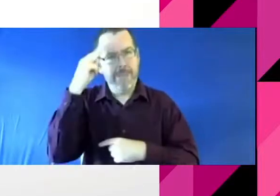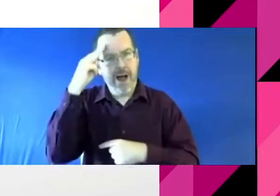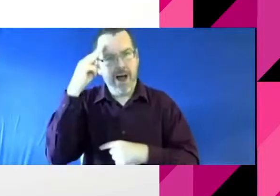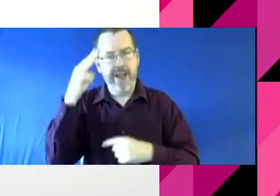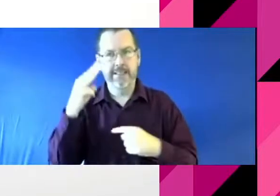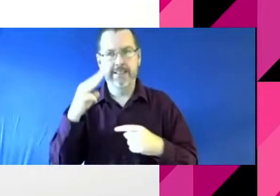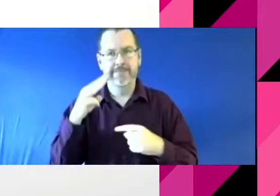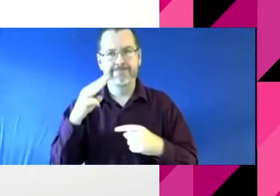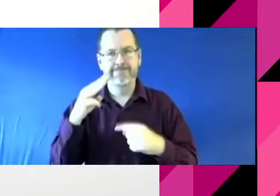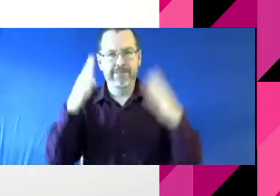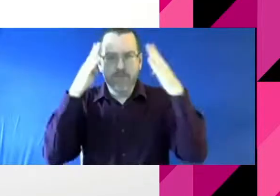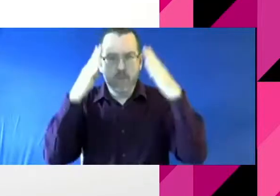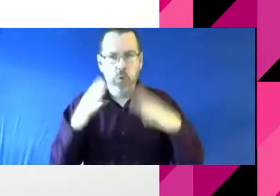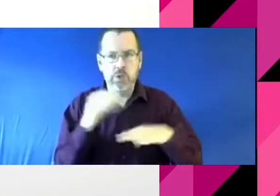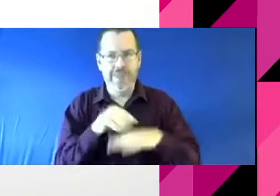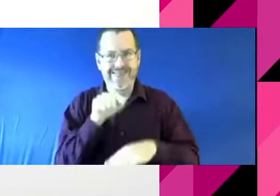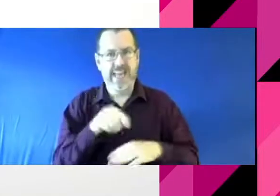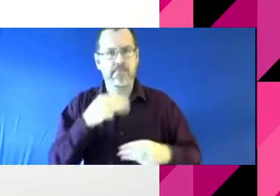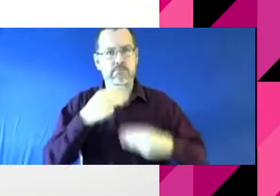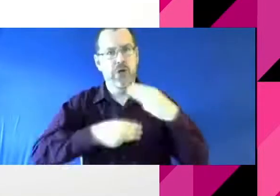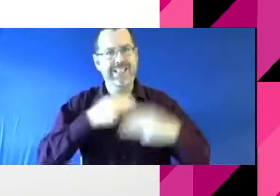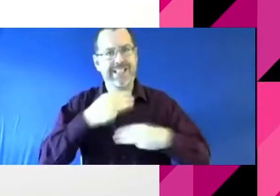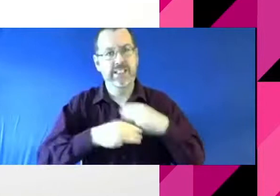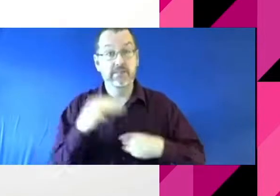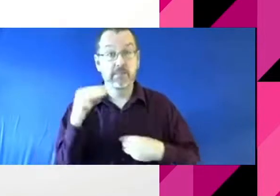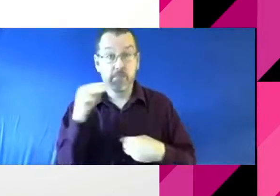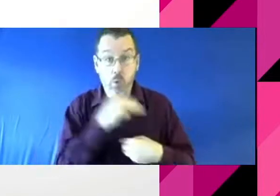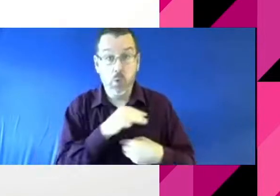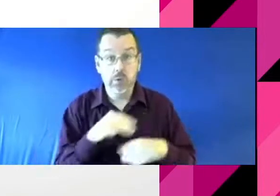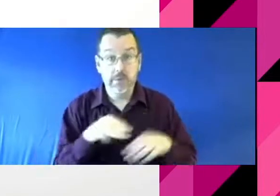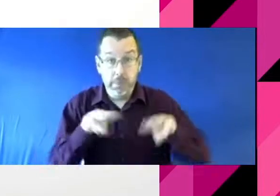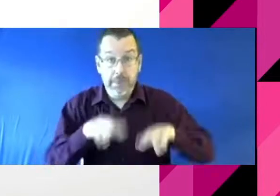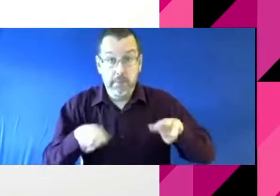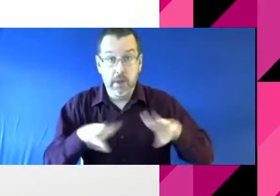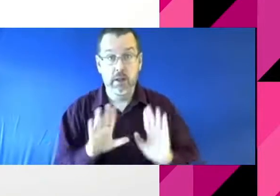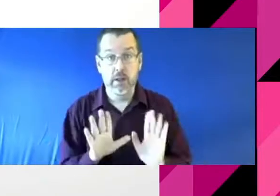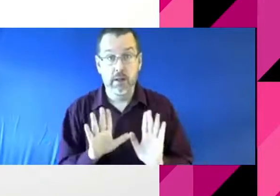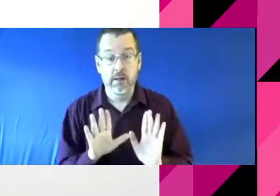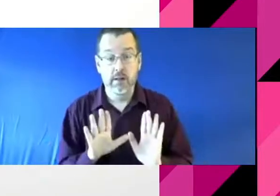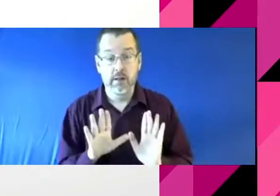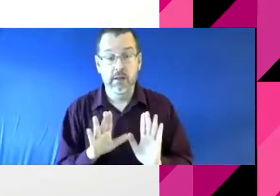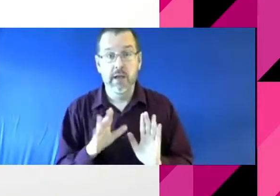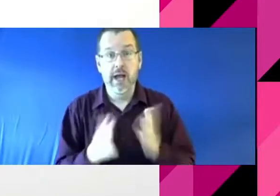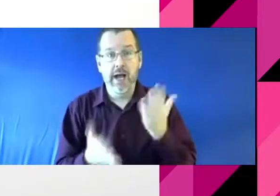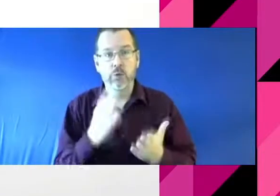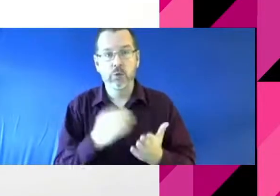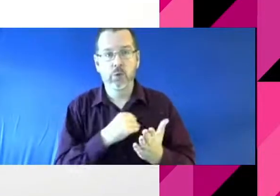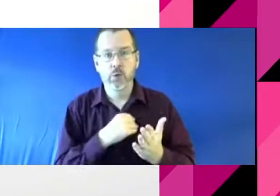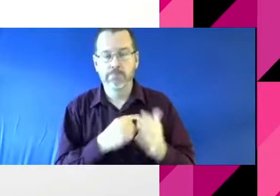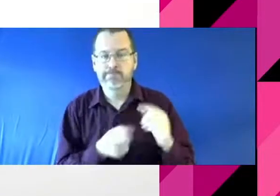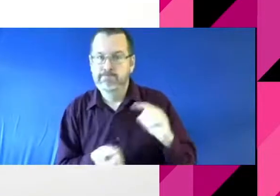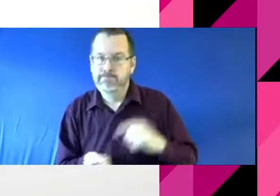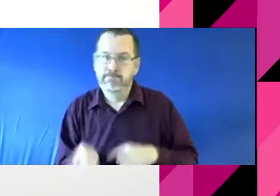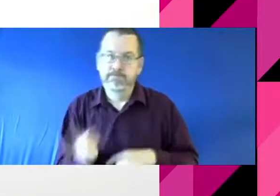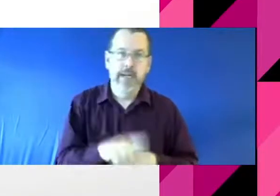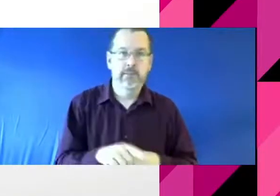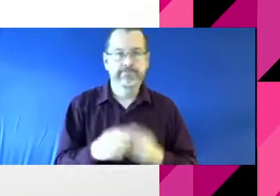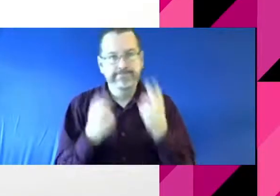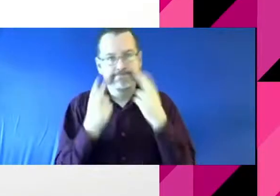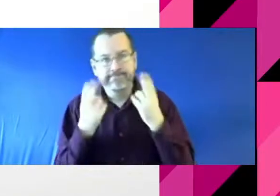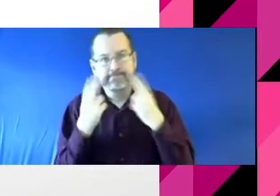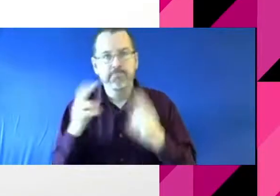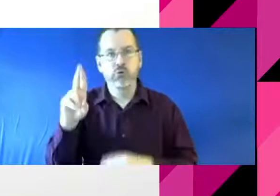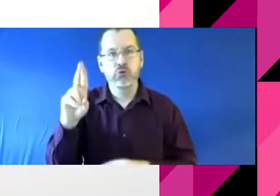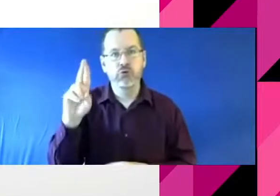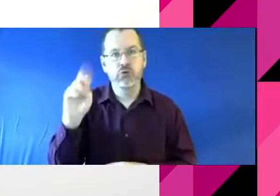very important process for people to go through in terms of recovery. But yes, we work